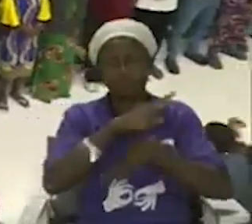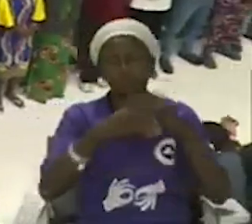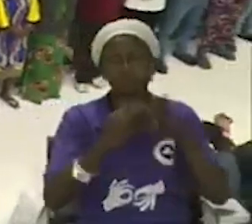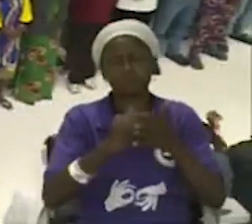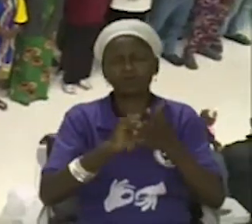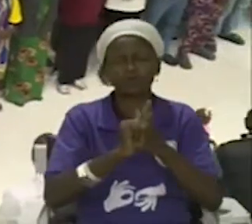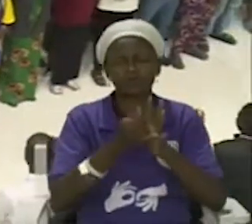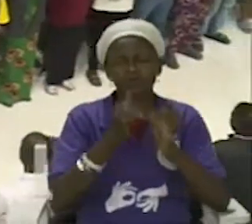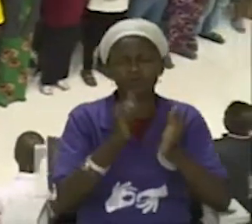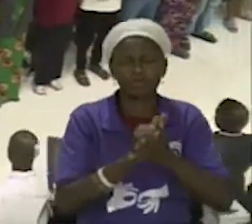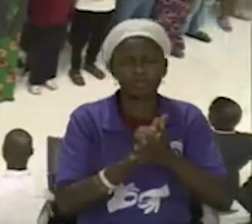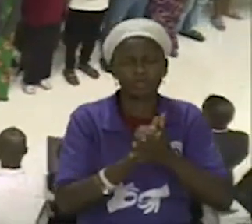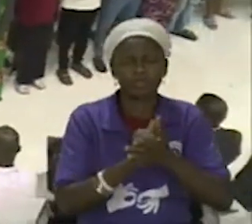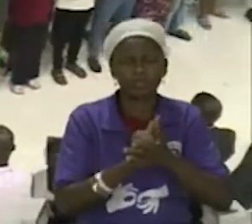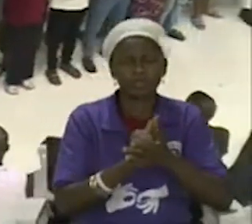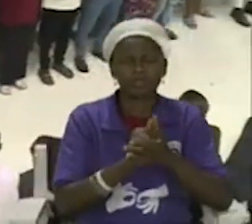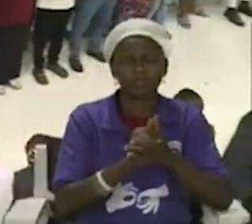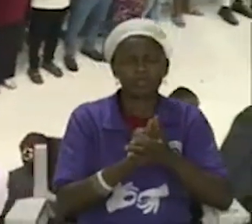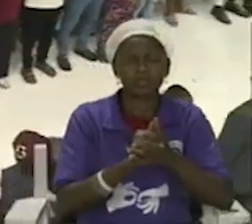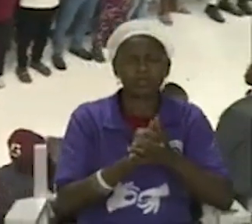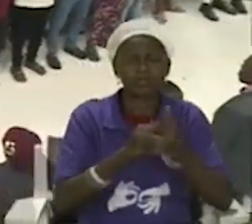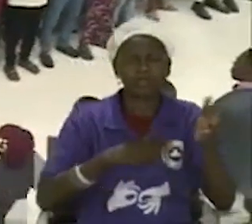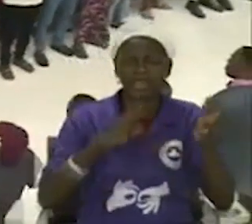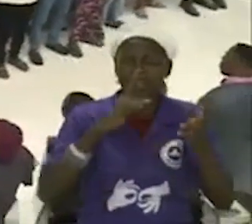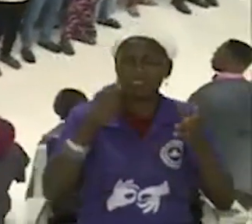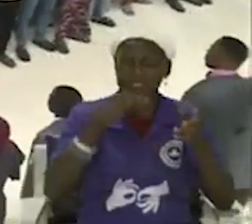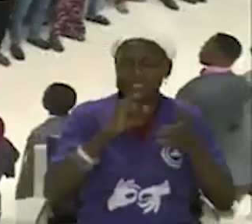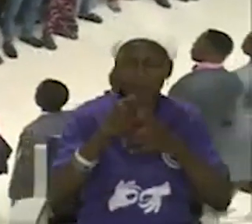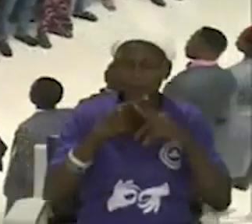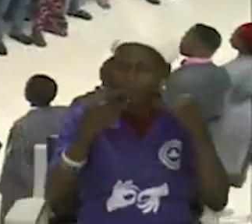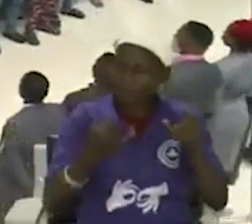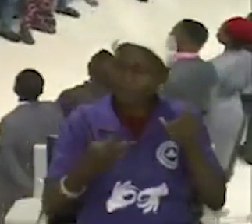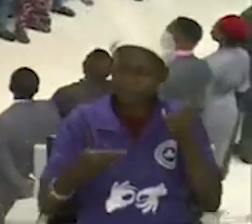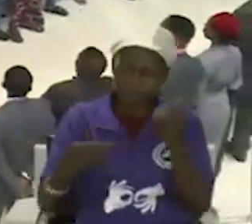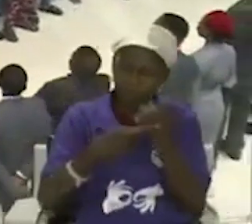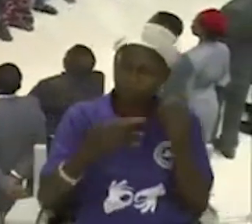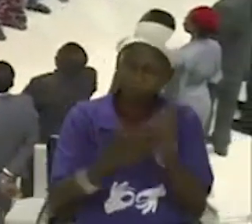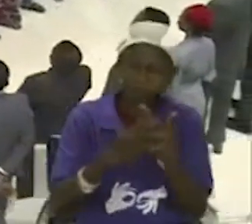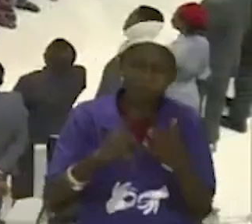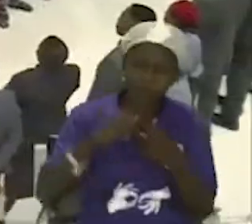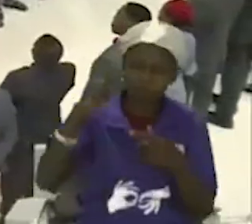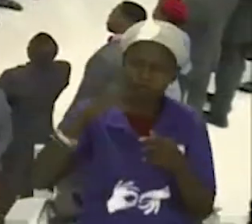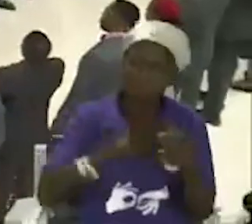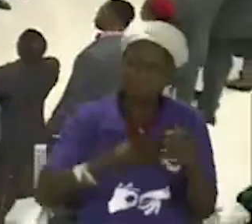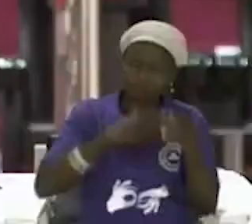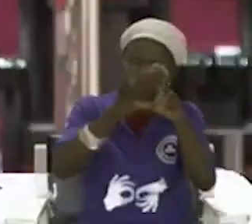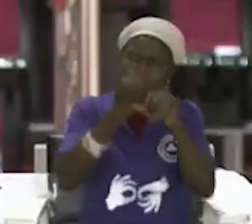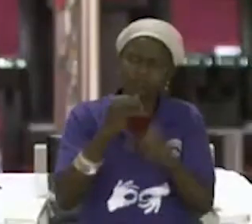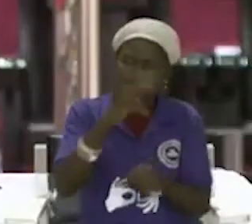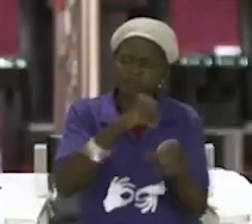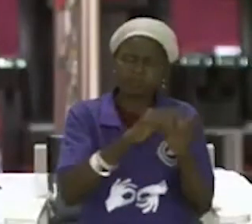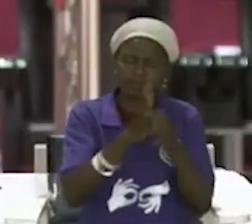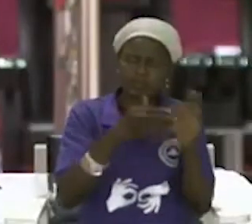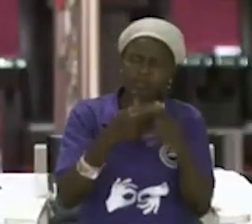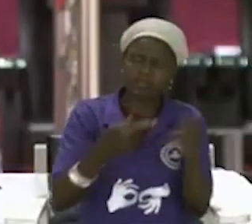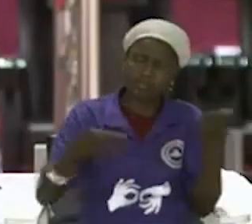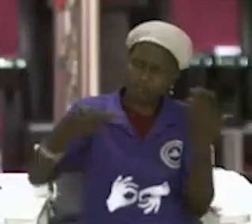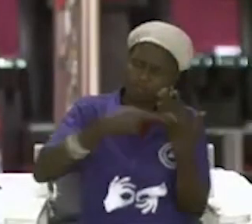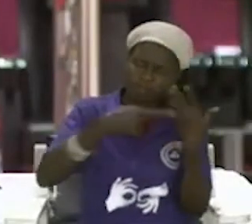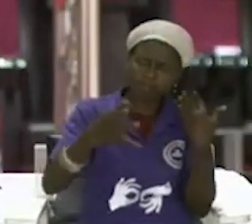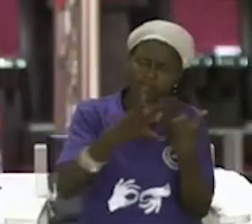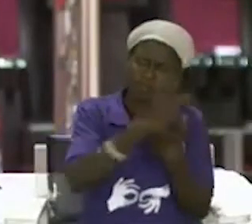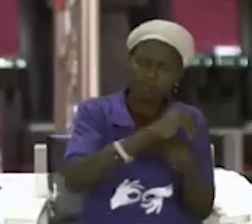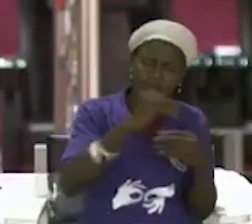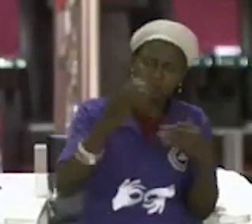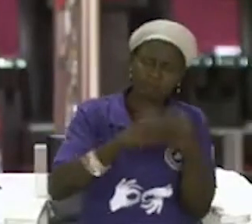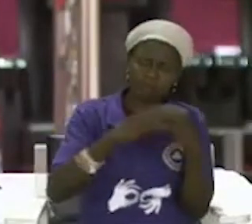are backsliding before but are now coming back to you, please receive them and restore them so that